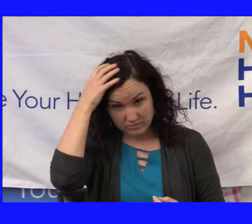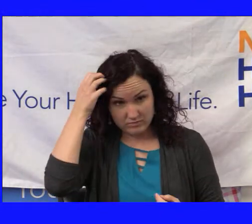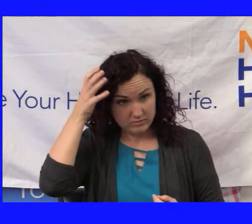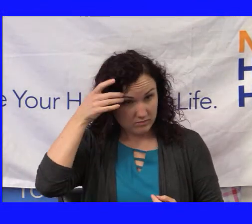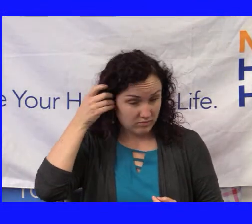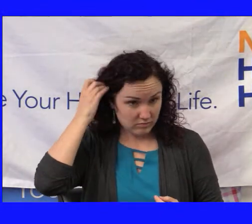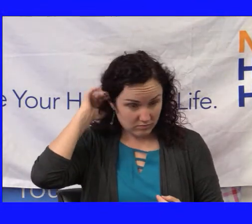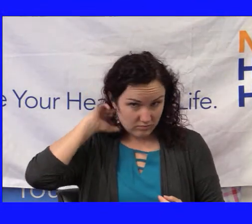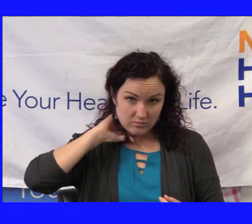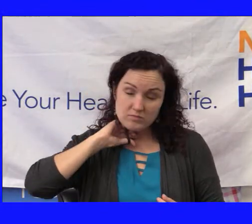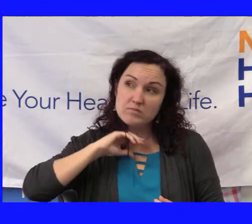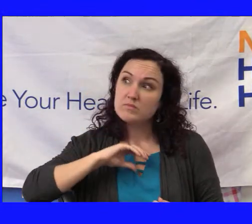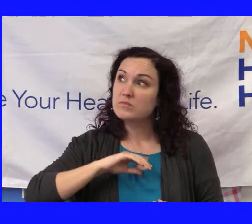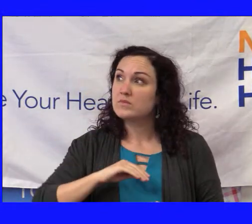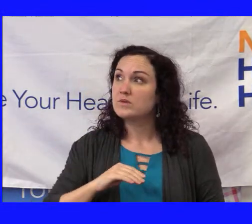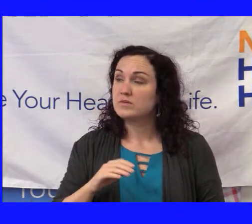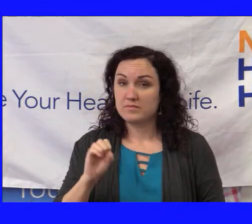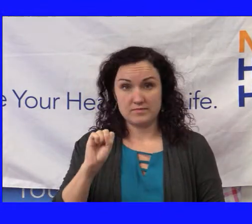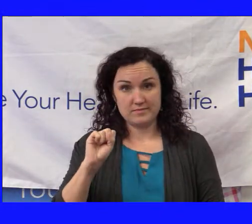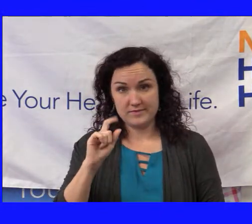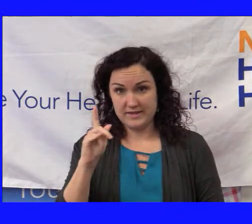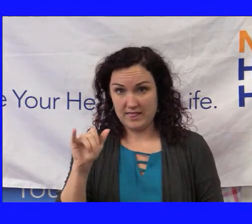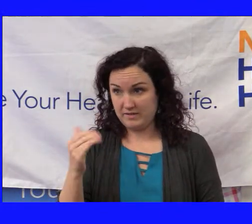I just Sally?